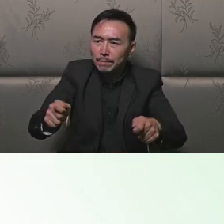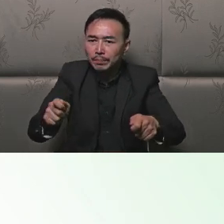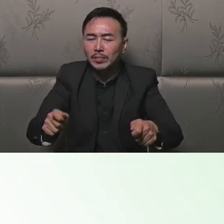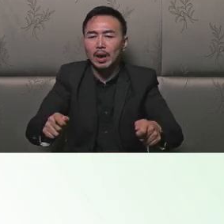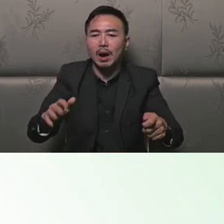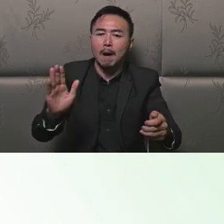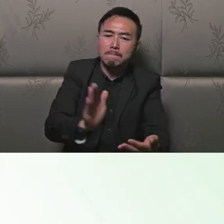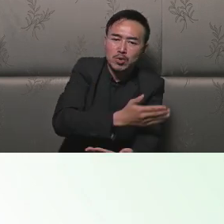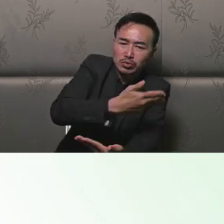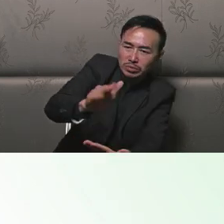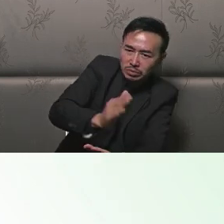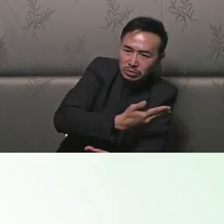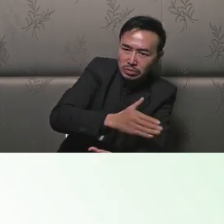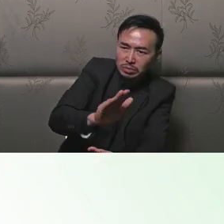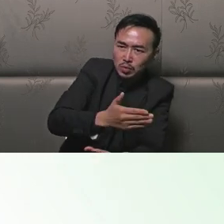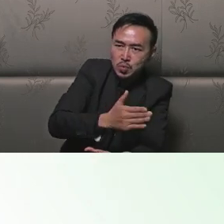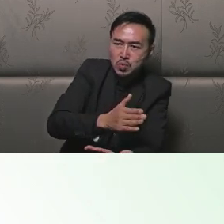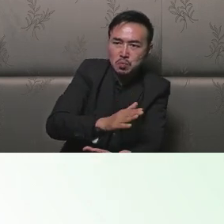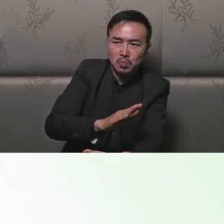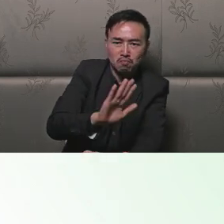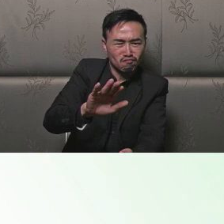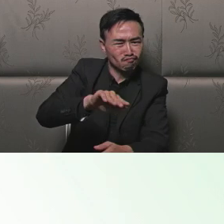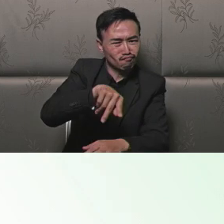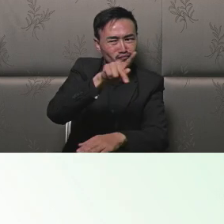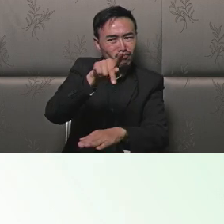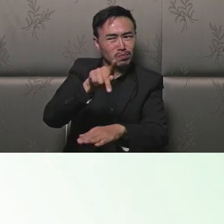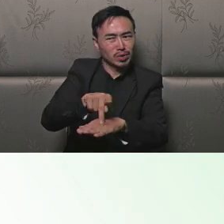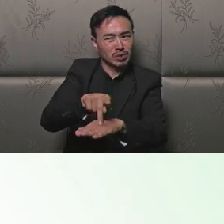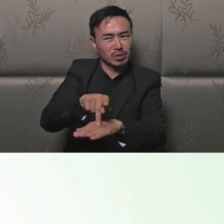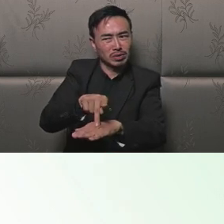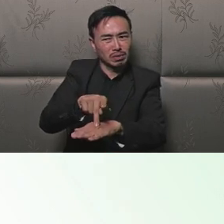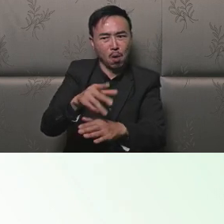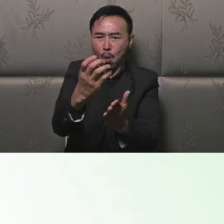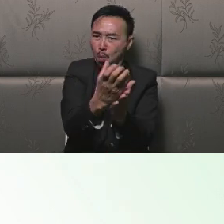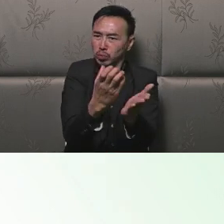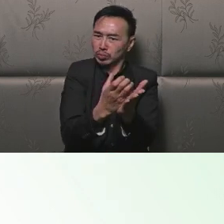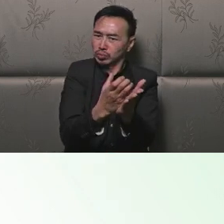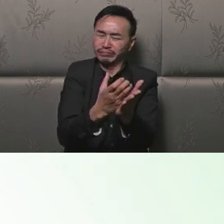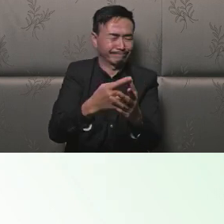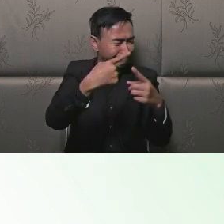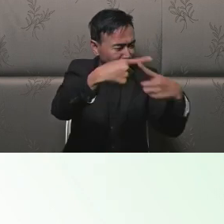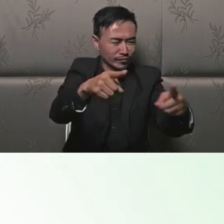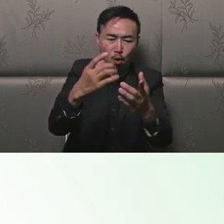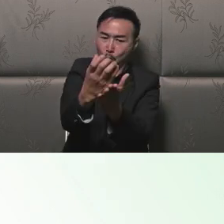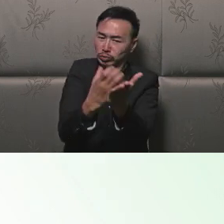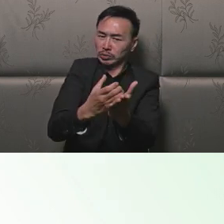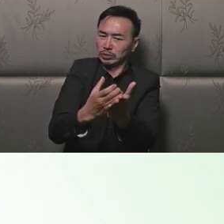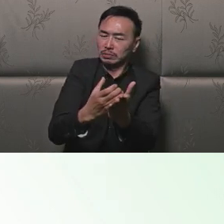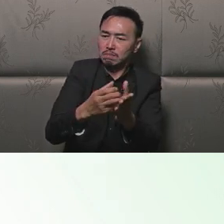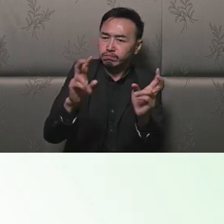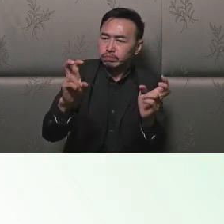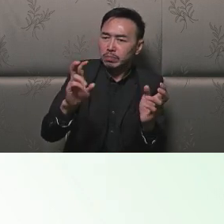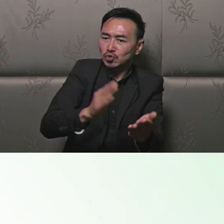mood. And we could also adopt that in the formal school because this Pasibo approach is actually a community-based approach we are